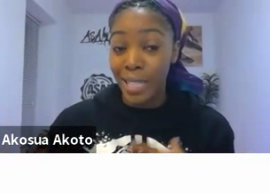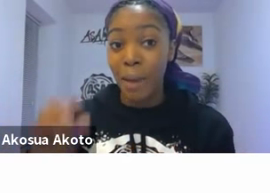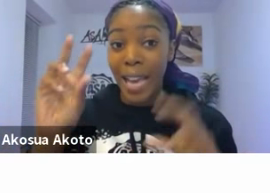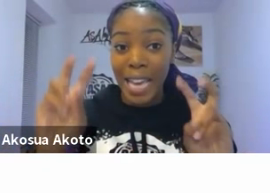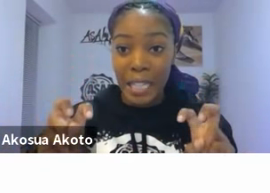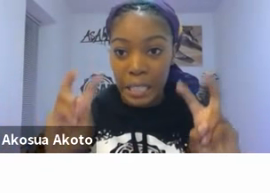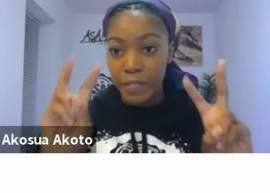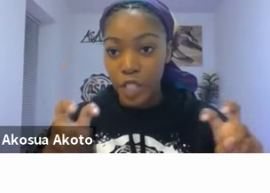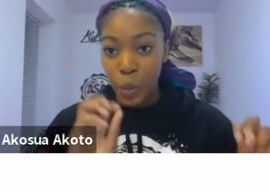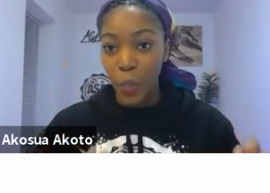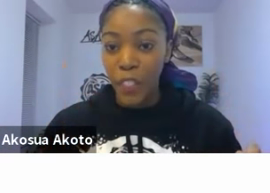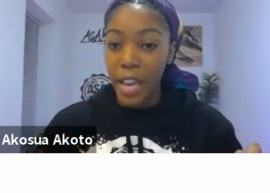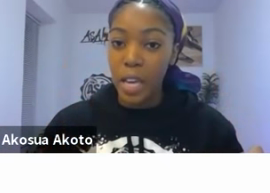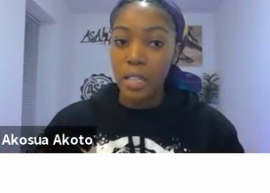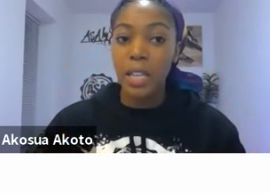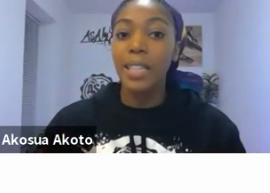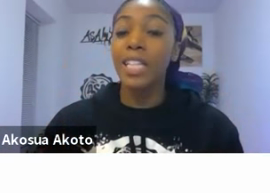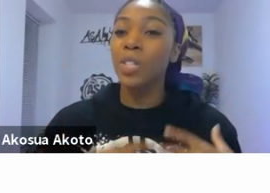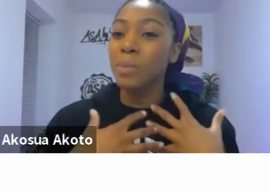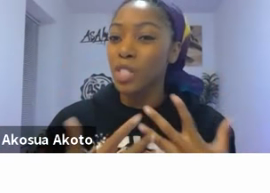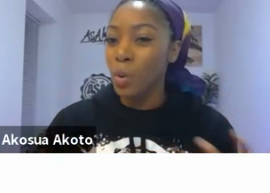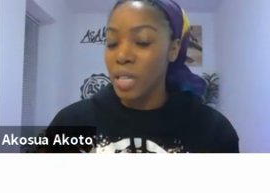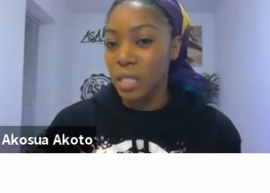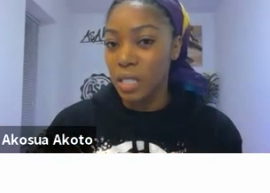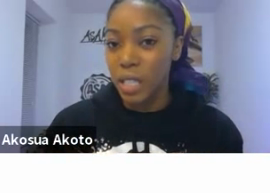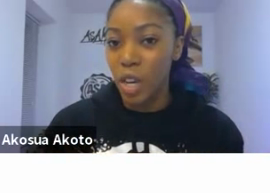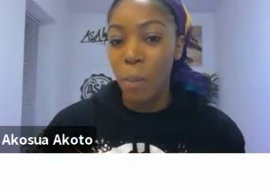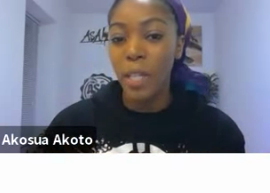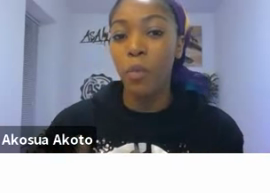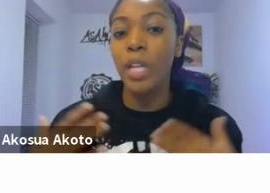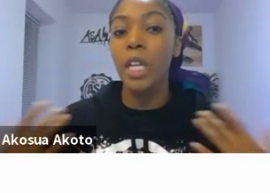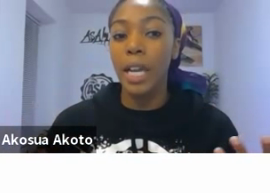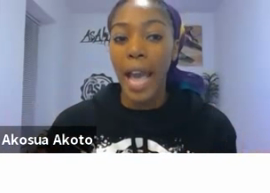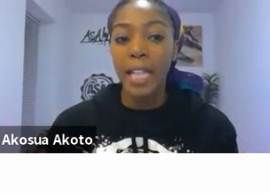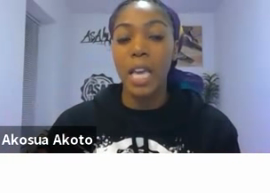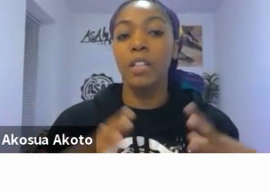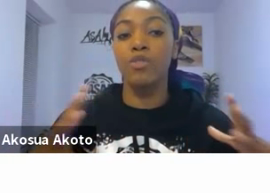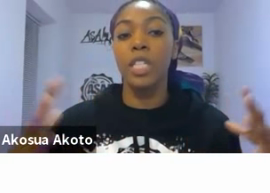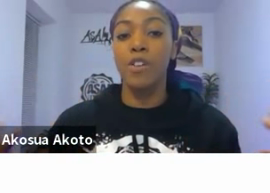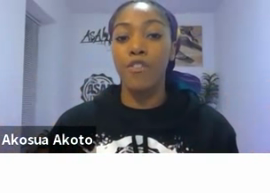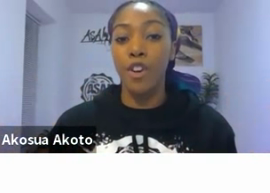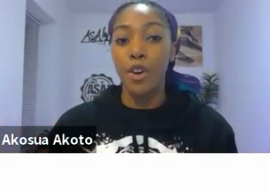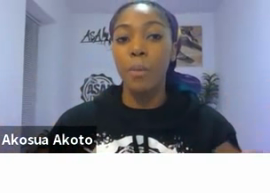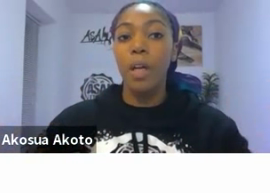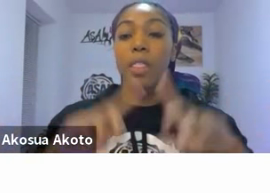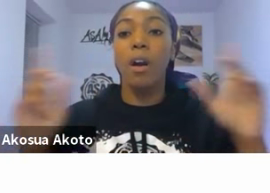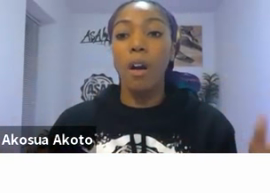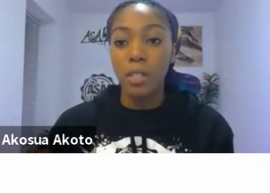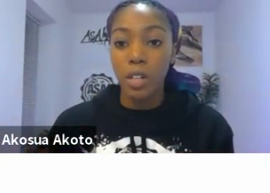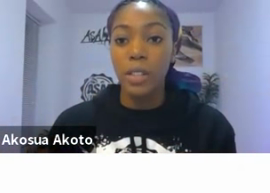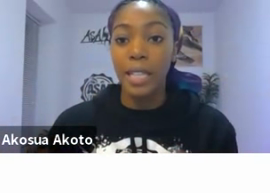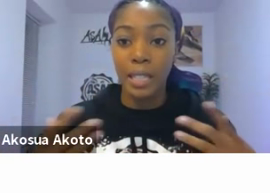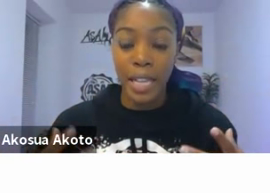through dance by individual things, then it's gonna be so easy to steal. But if we look at and really affirm